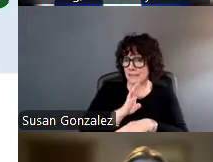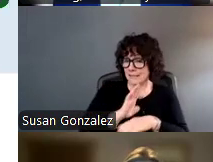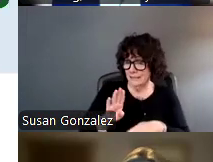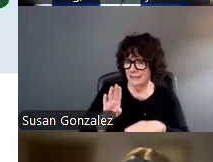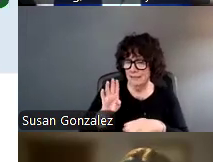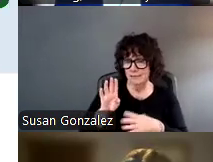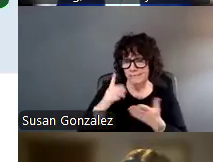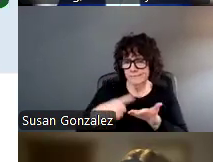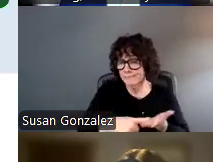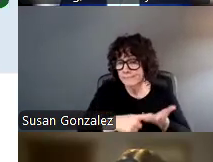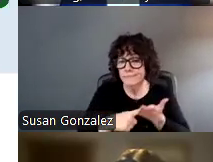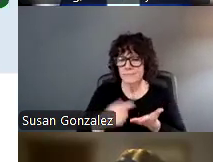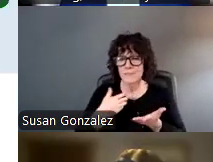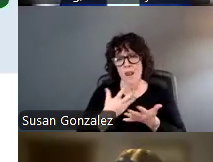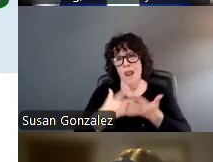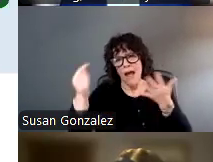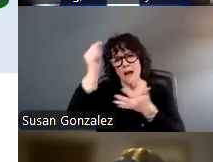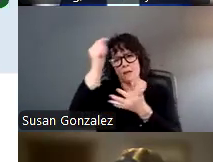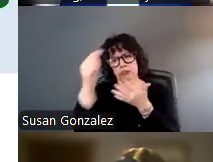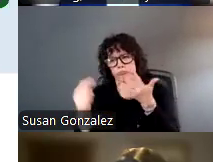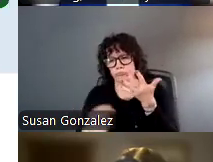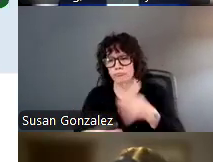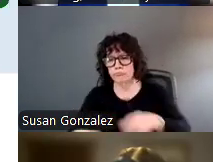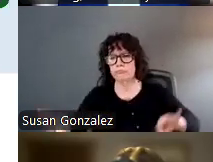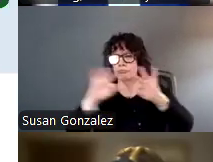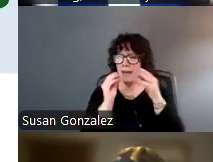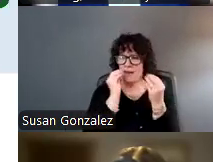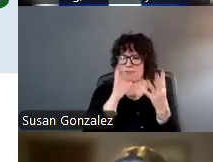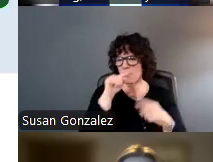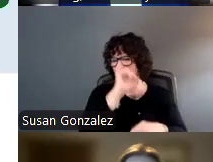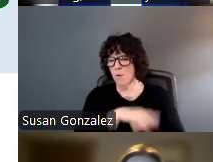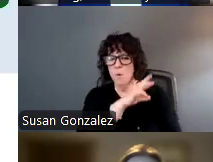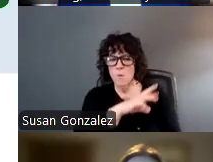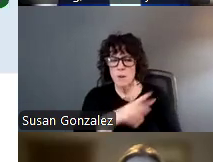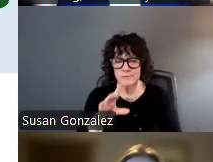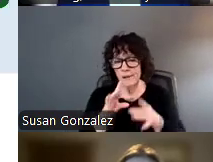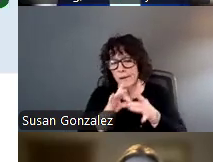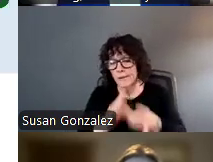real estate fraud measures that you can take to protect yourself from post-disaster scams.